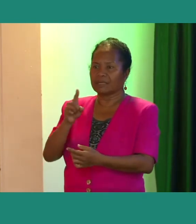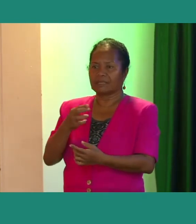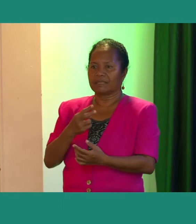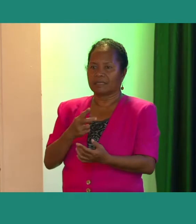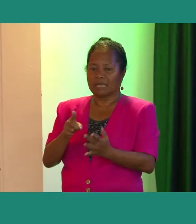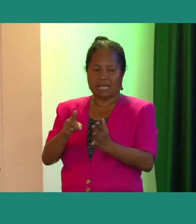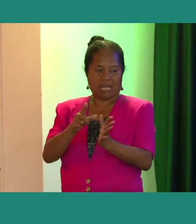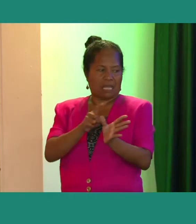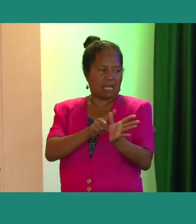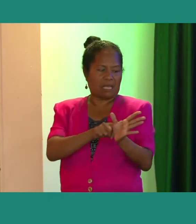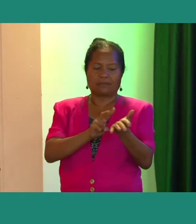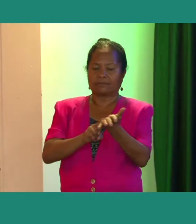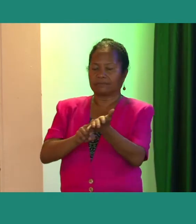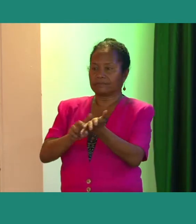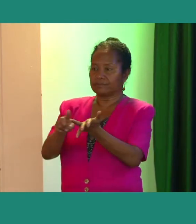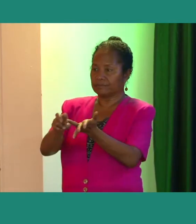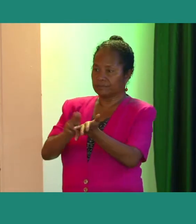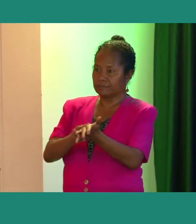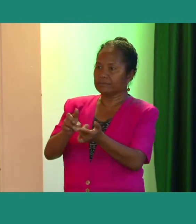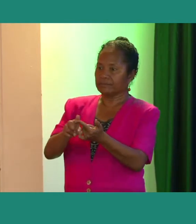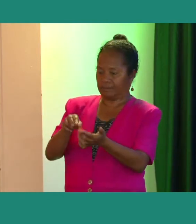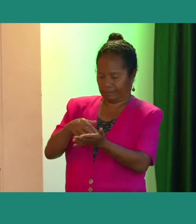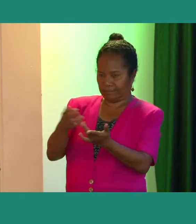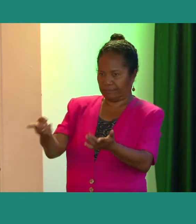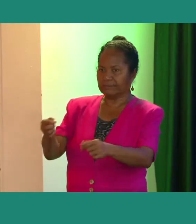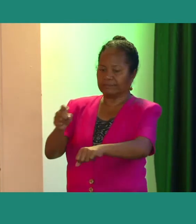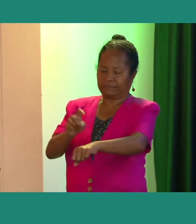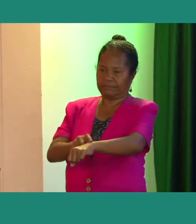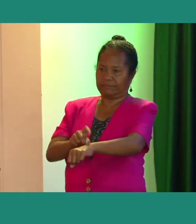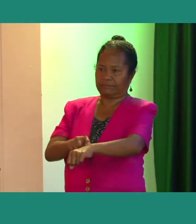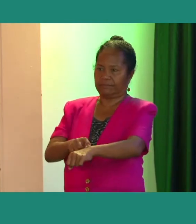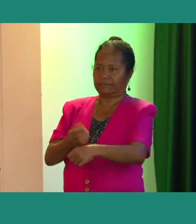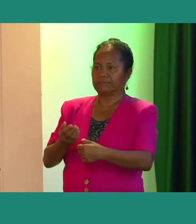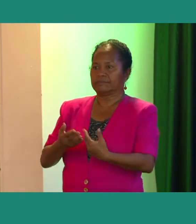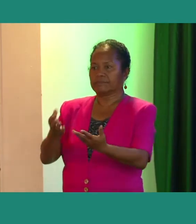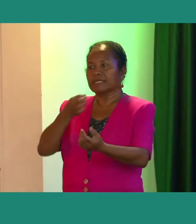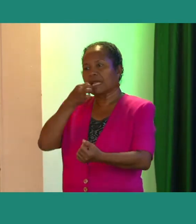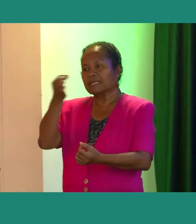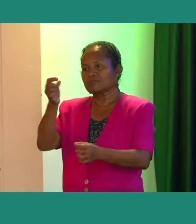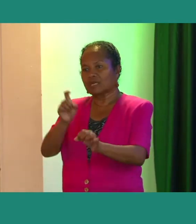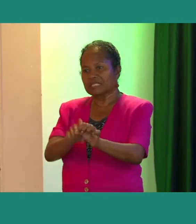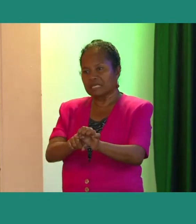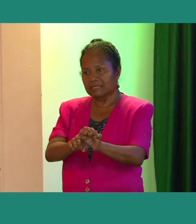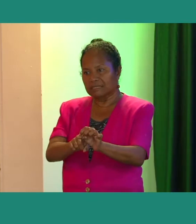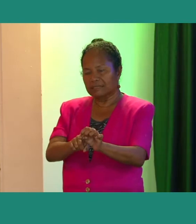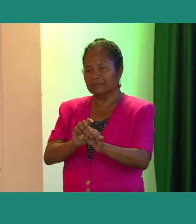now is the time.